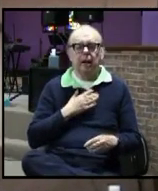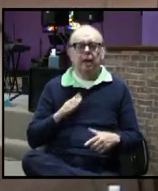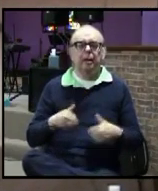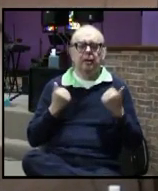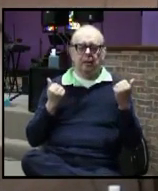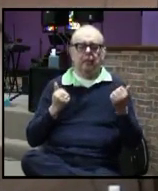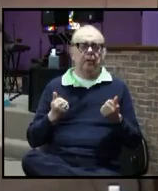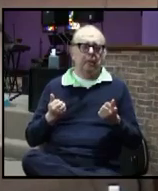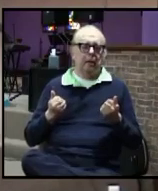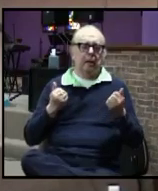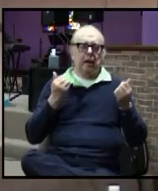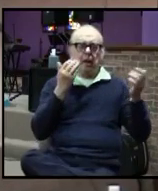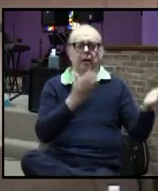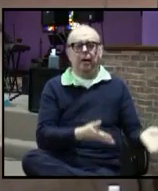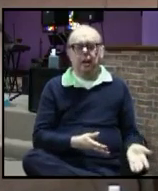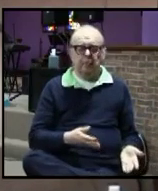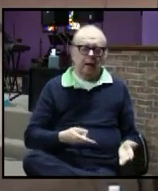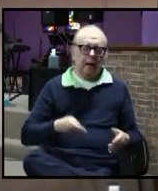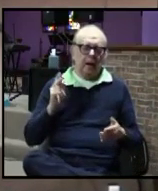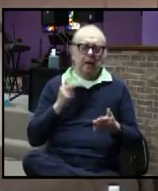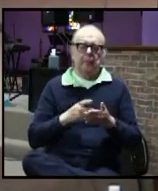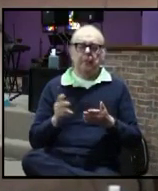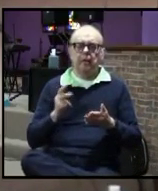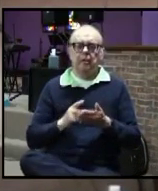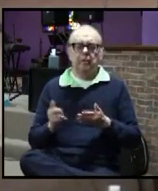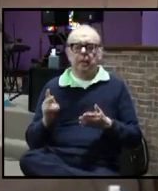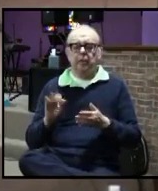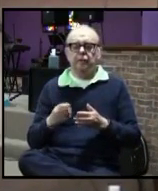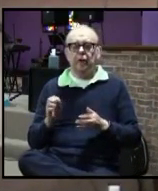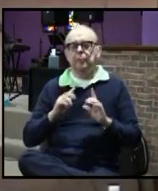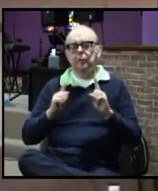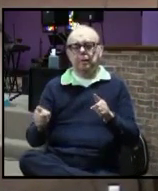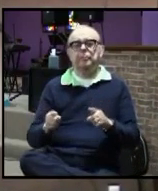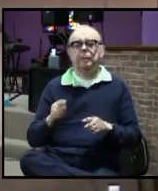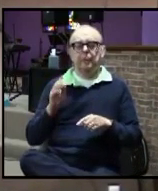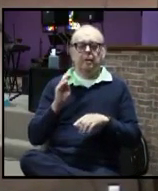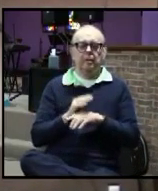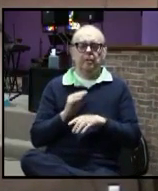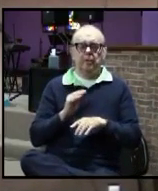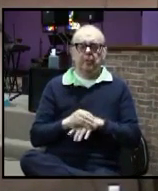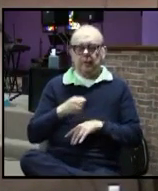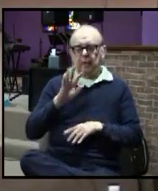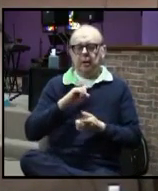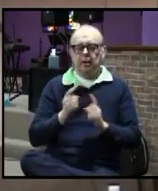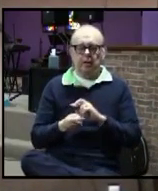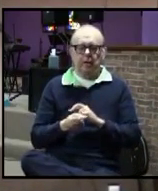that I walked away from a very high-paying job to go into ministry. Believed it enough that God